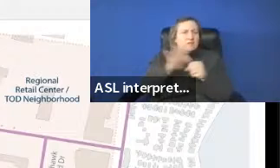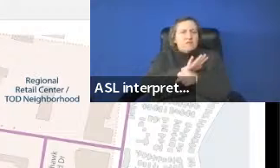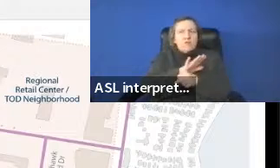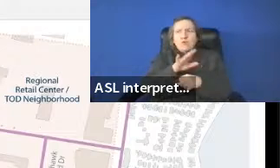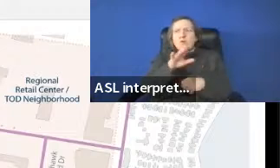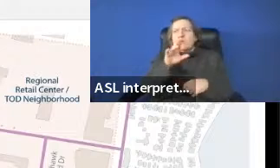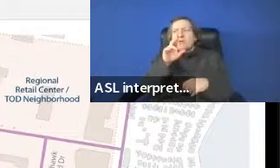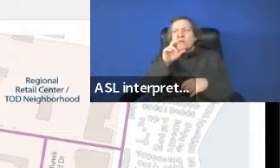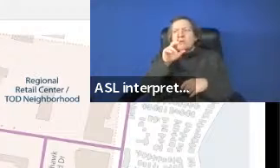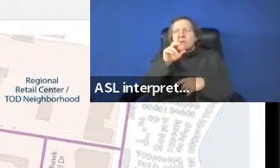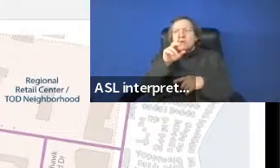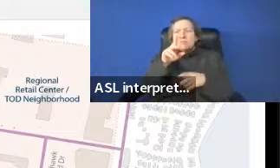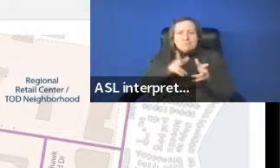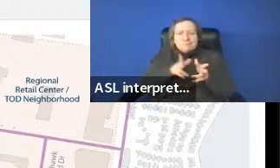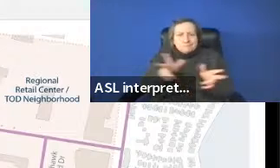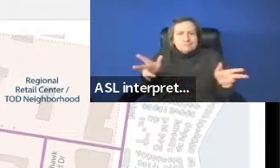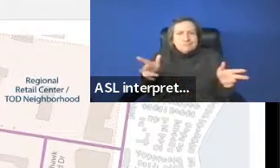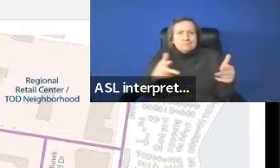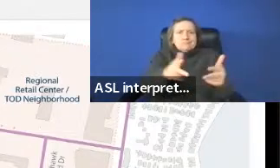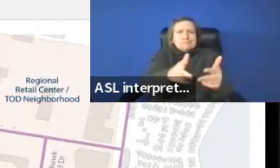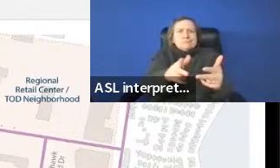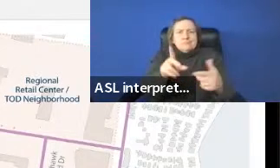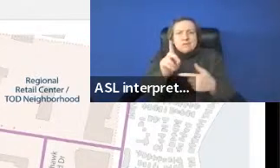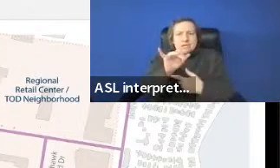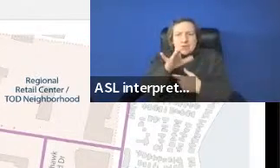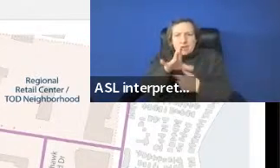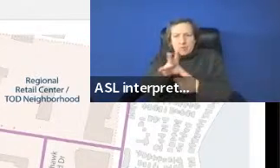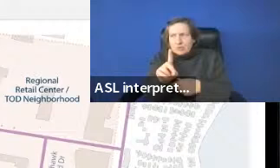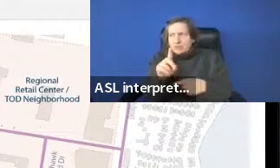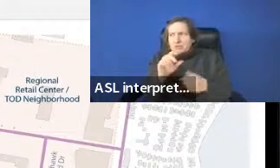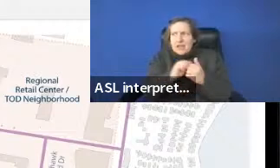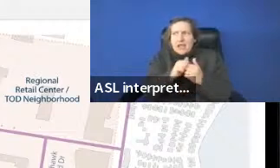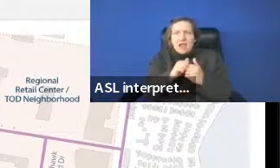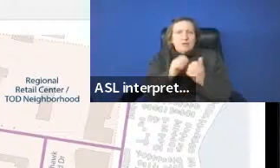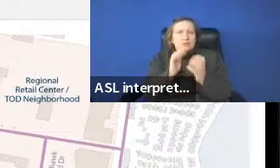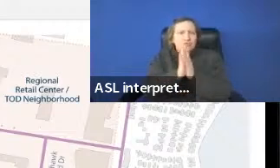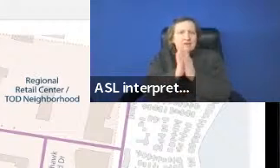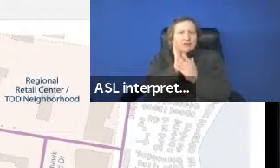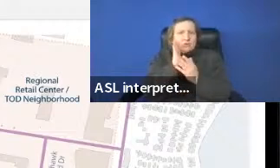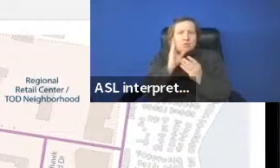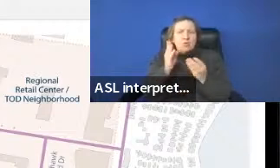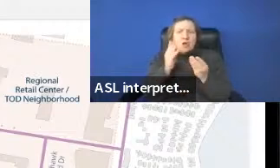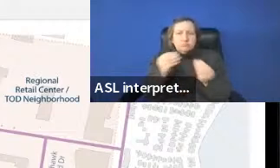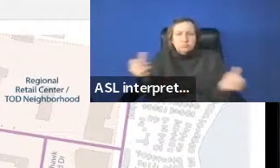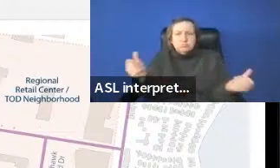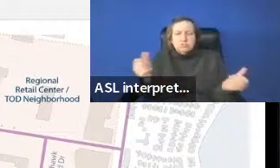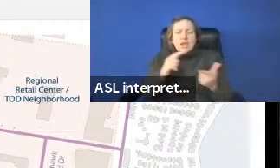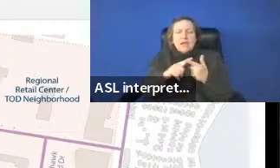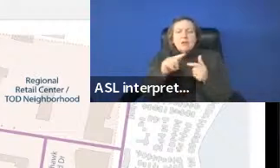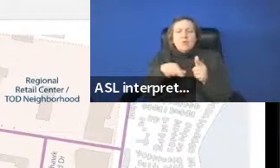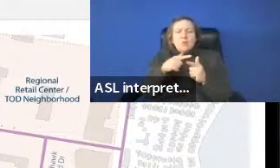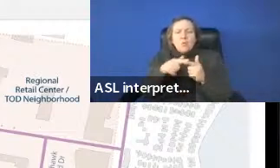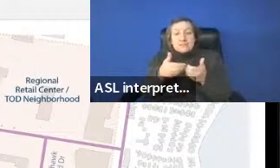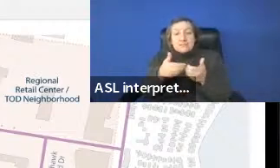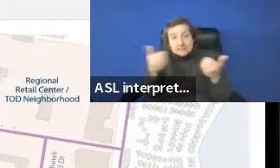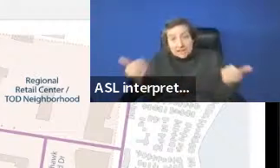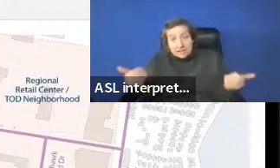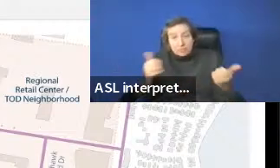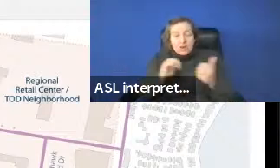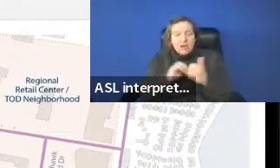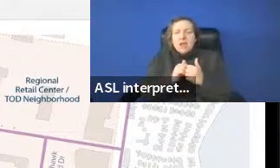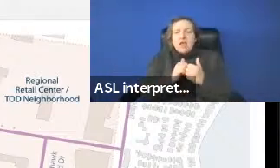diamond, how they can get traffic dissipated, and then when it's separated, how traffic can